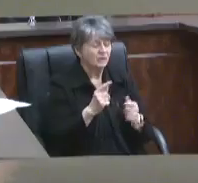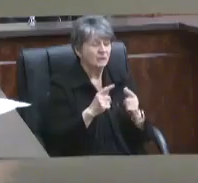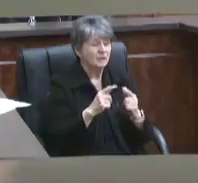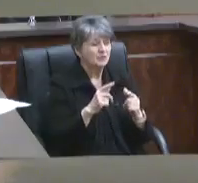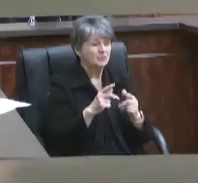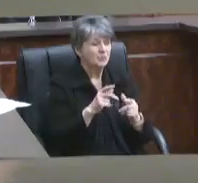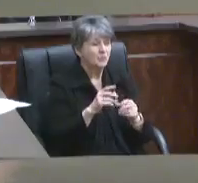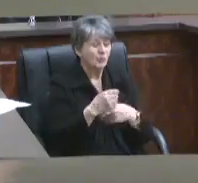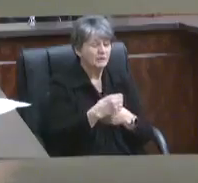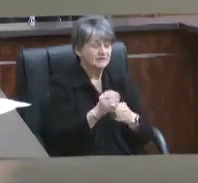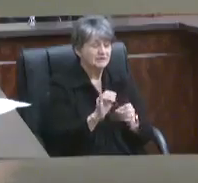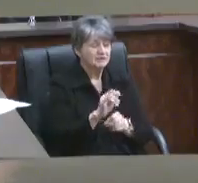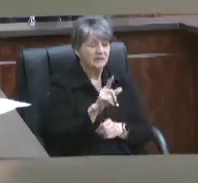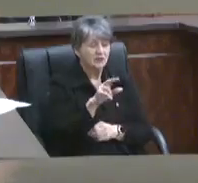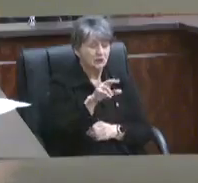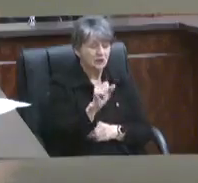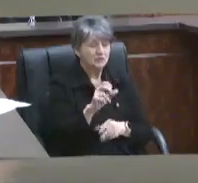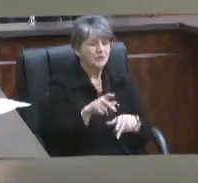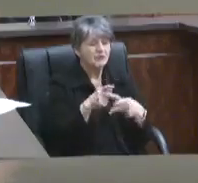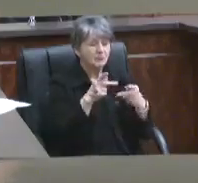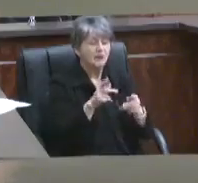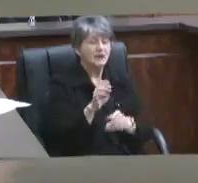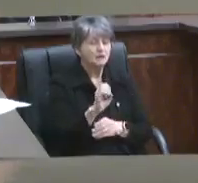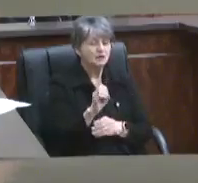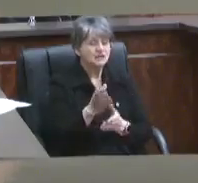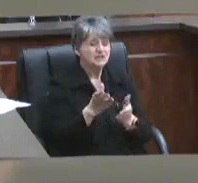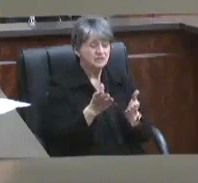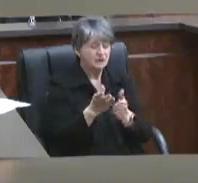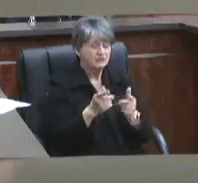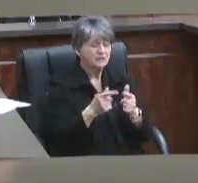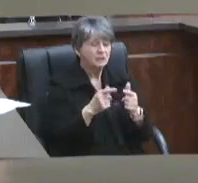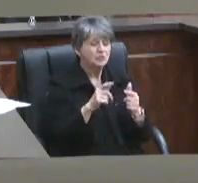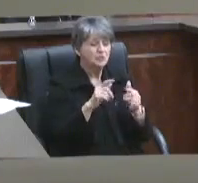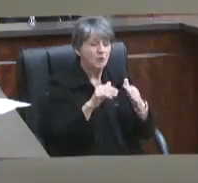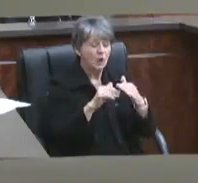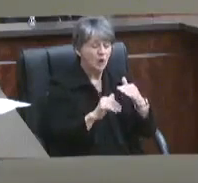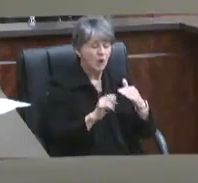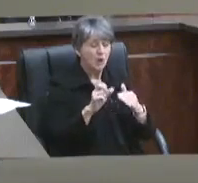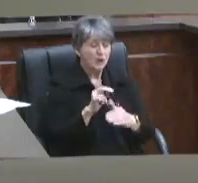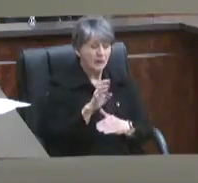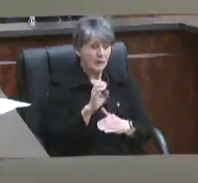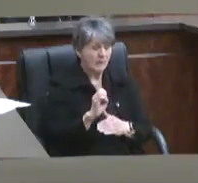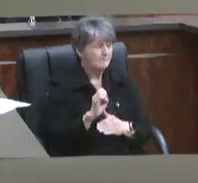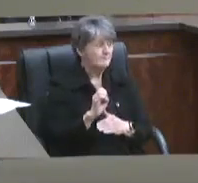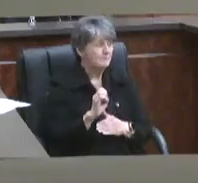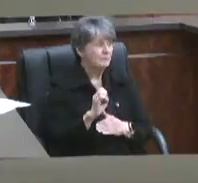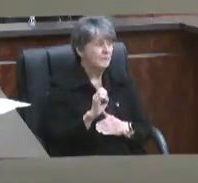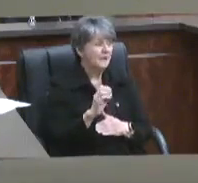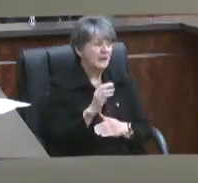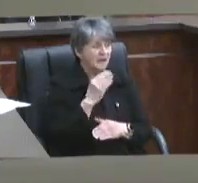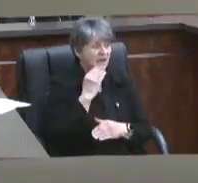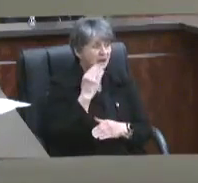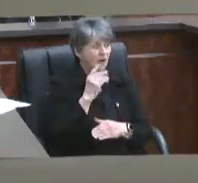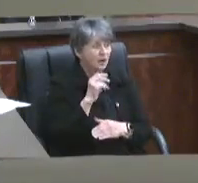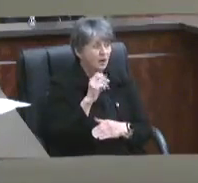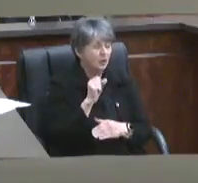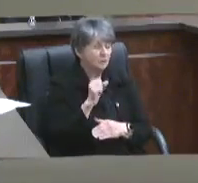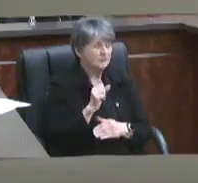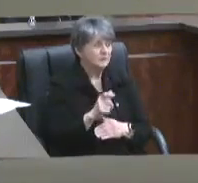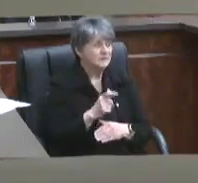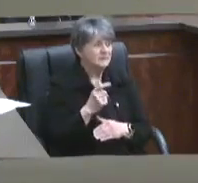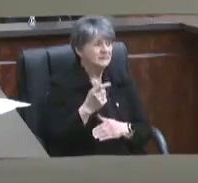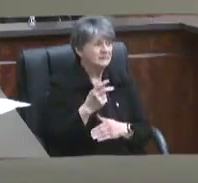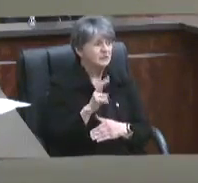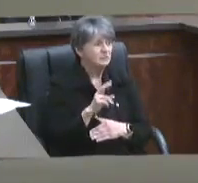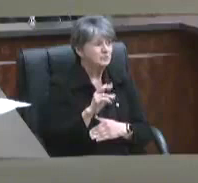Lars. We have provided emergency services to low-income and homeless residents since 1987. We strive to remain